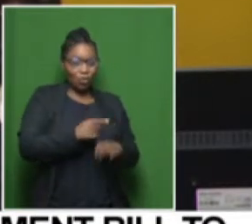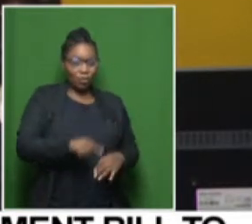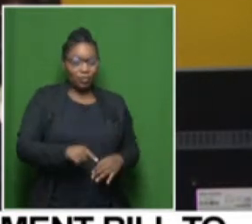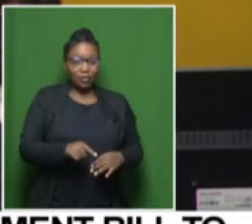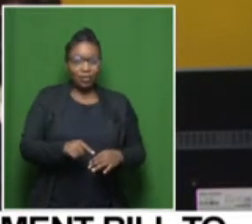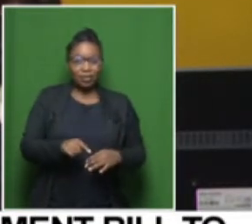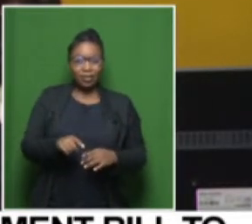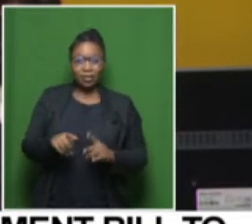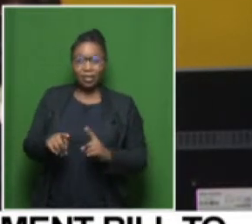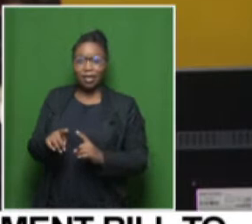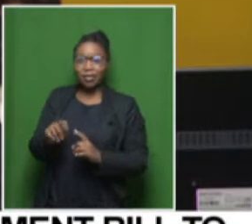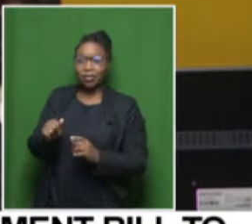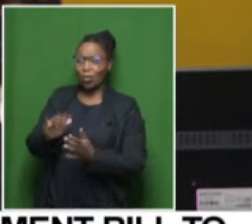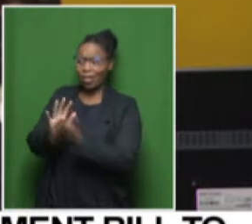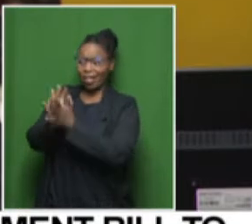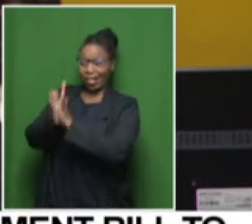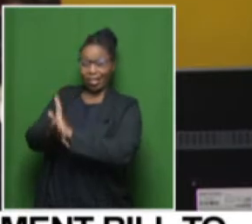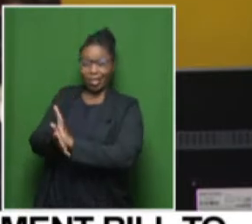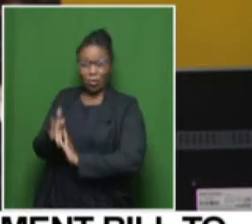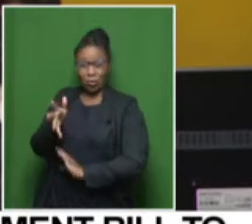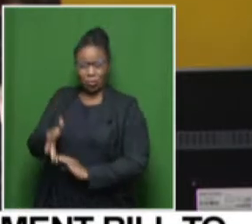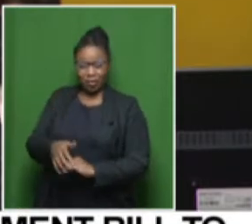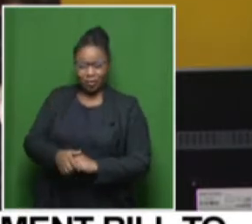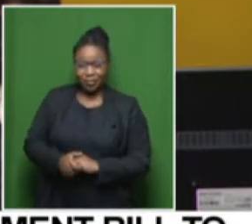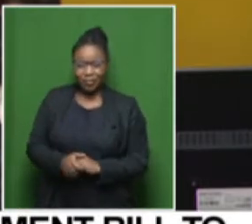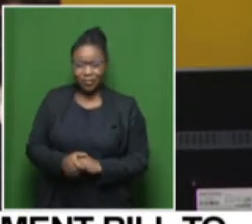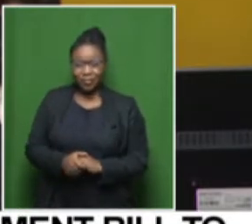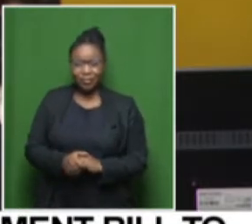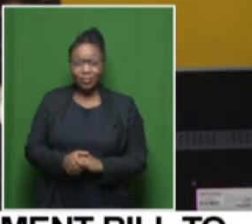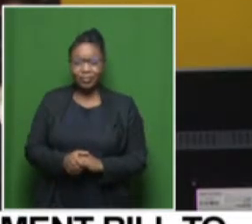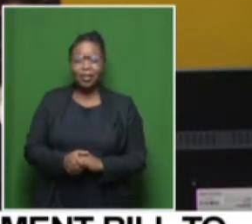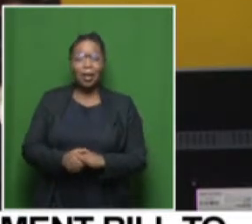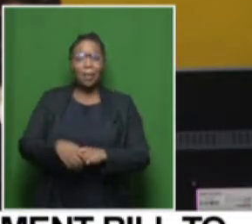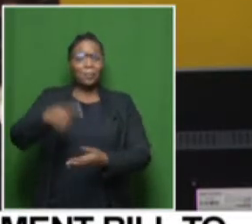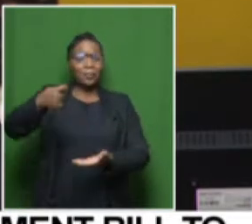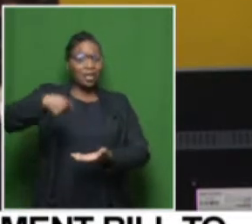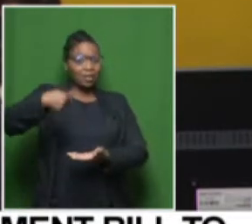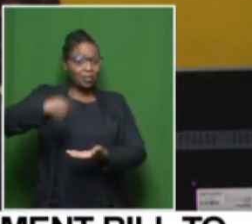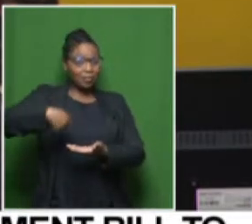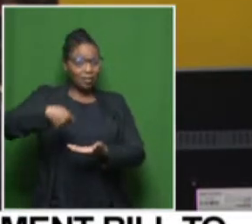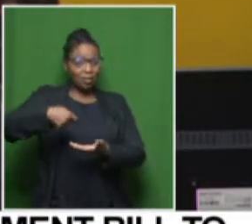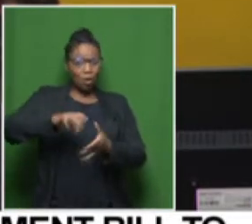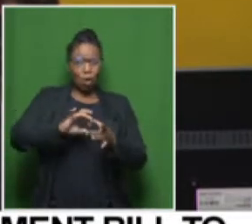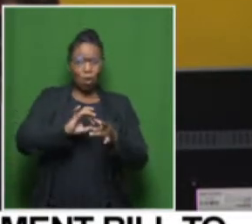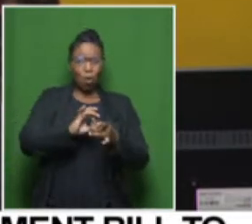Madam Speaker, households and businesses are still under financial...